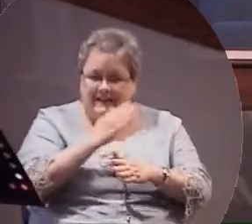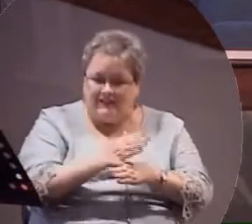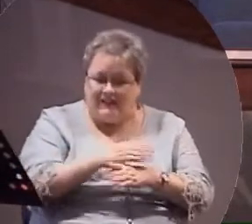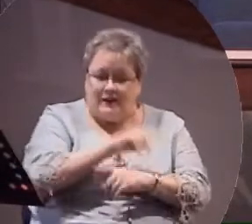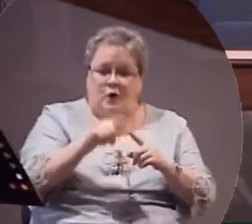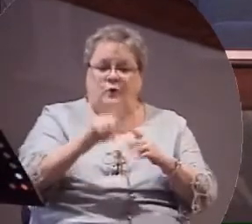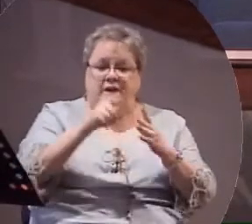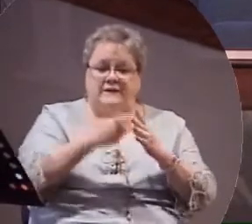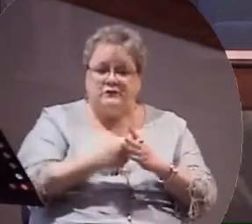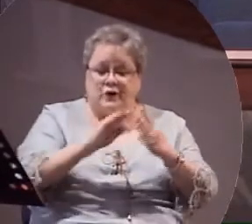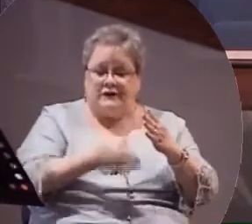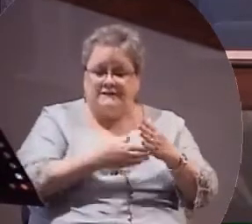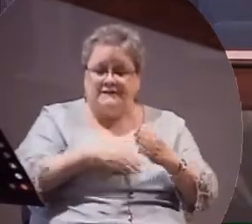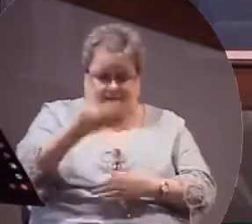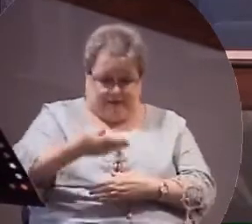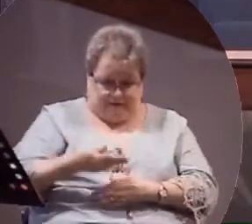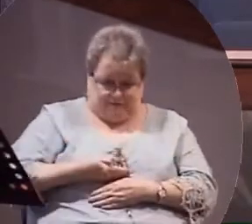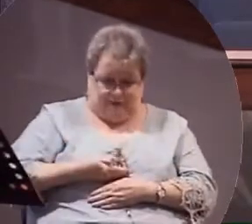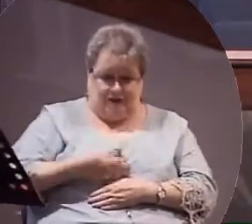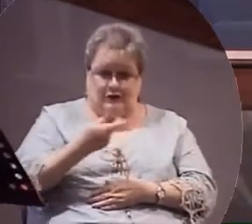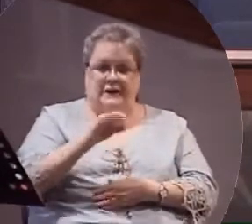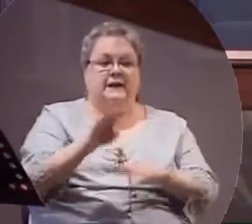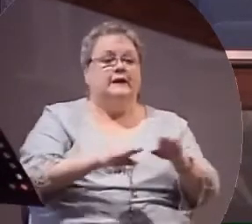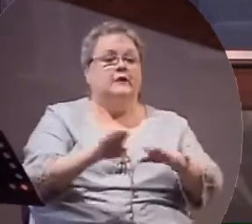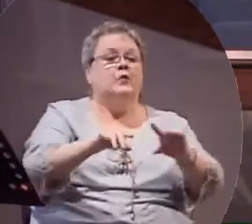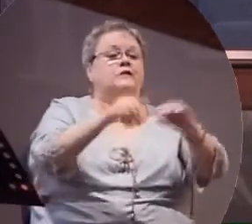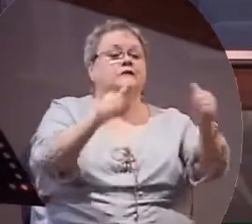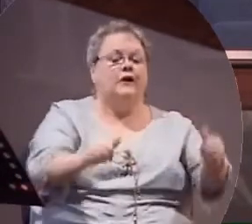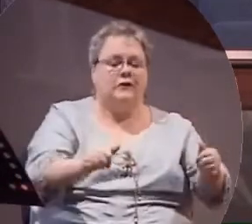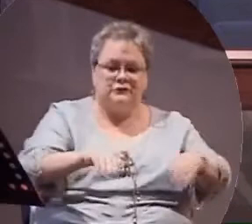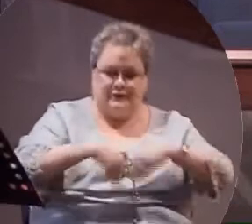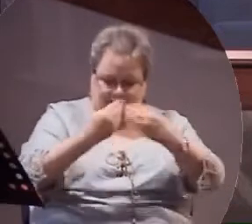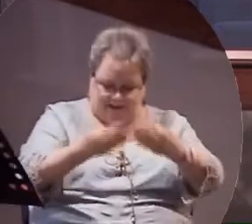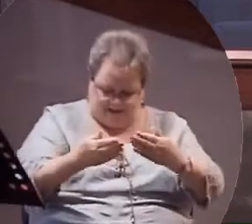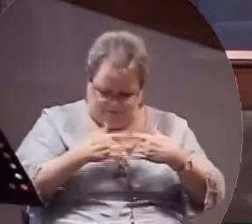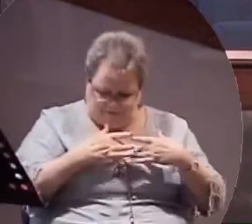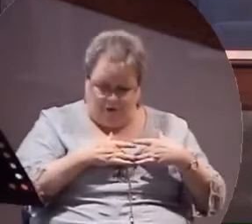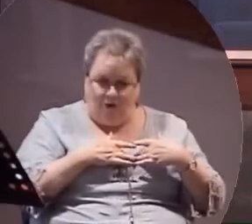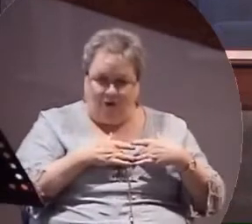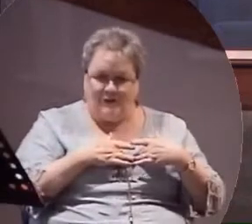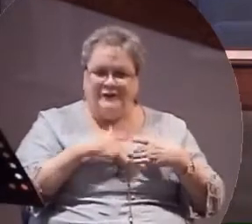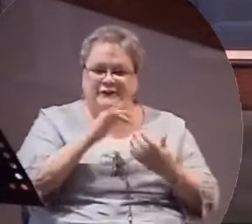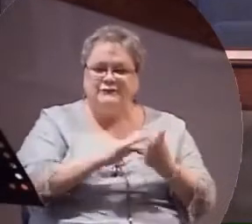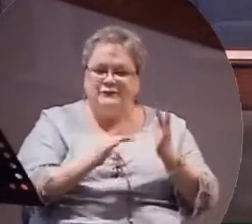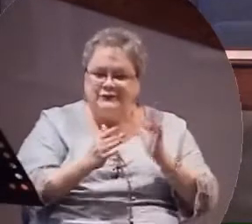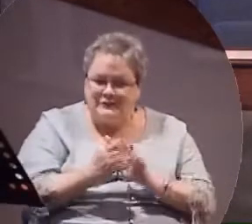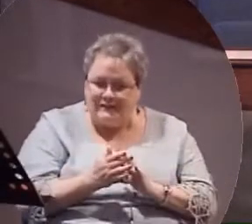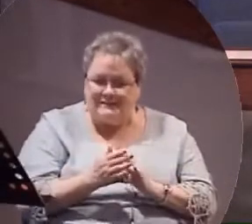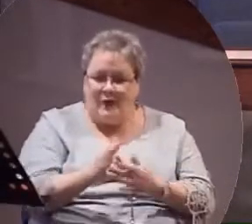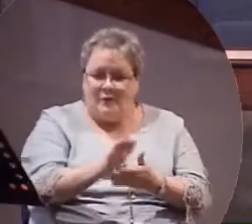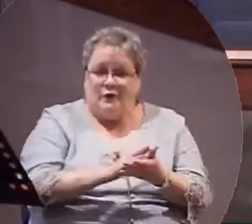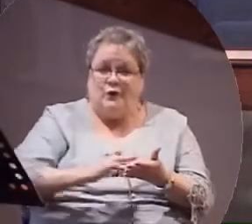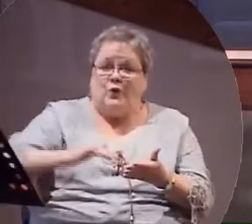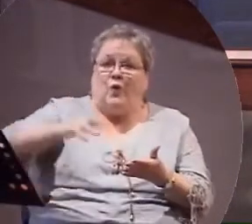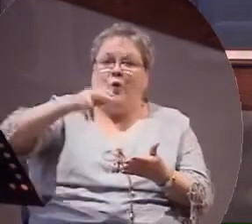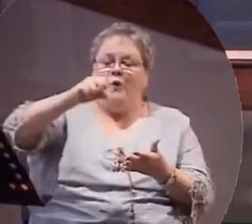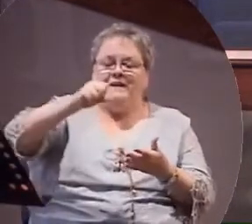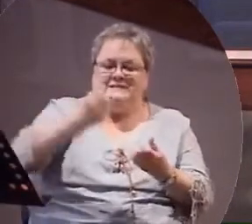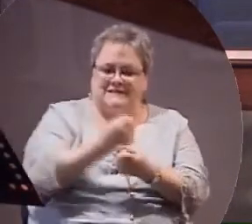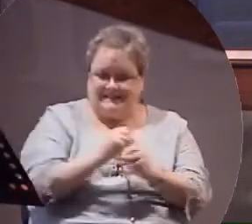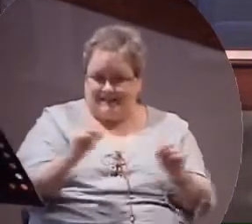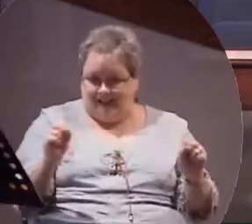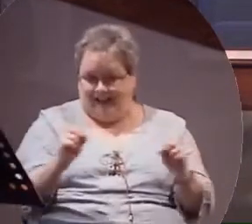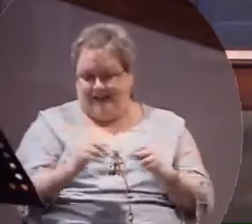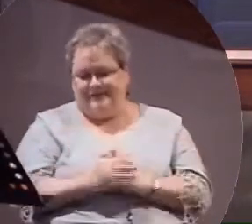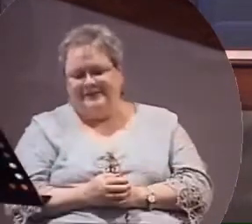of invitation, oh, brother Such walked down the aisle and gave his heart to Jesus and got gloriously saved.